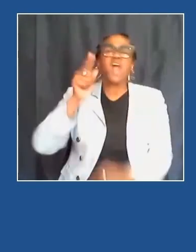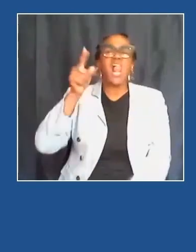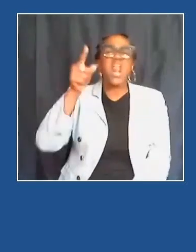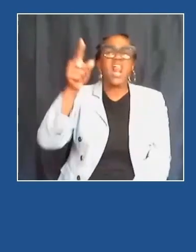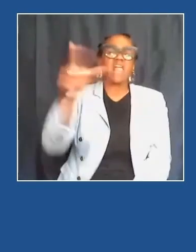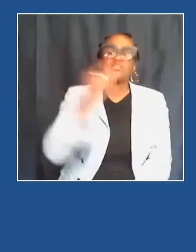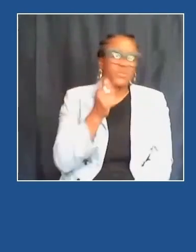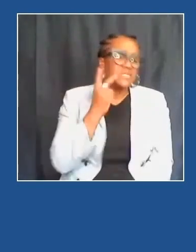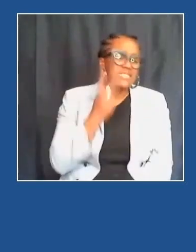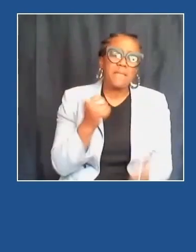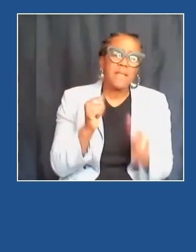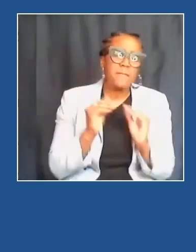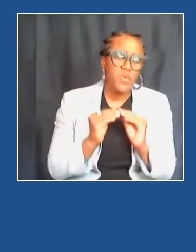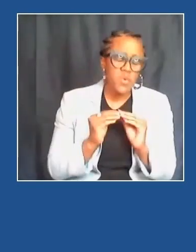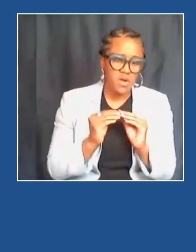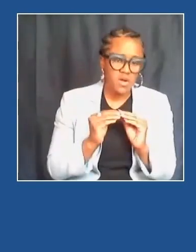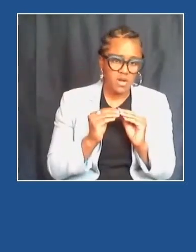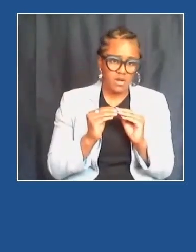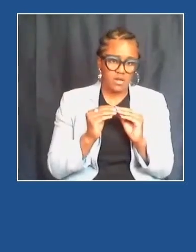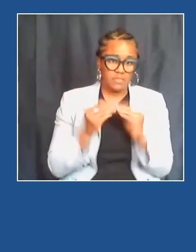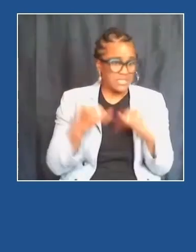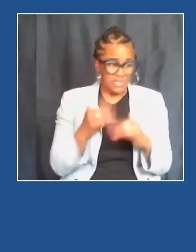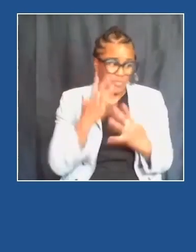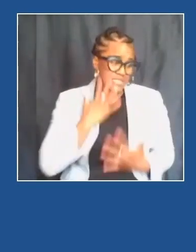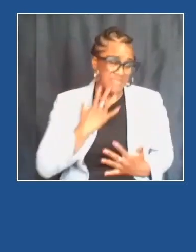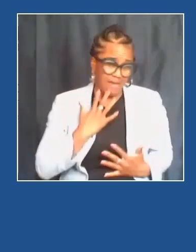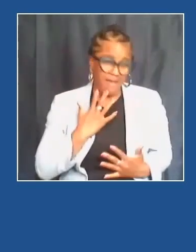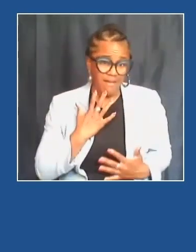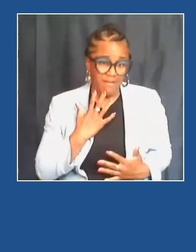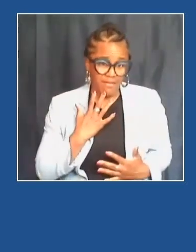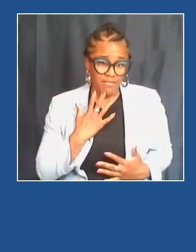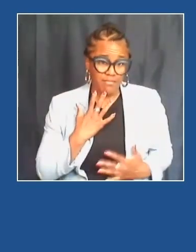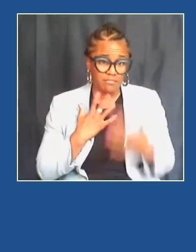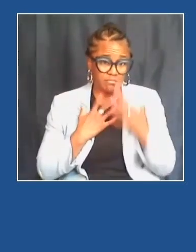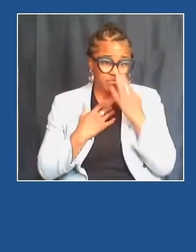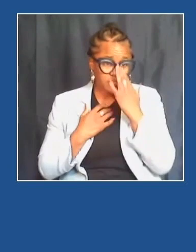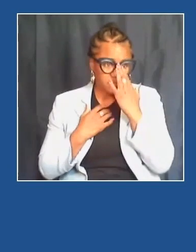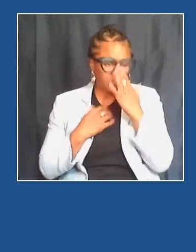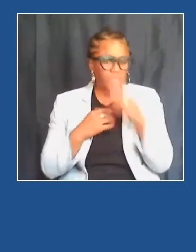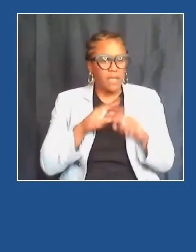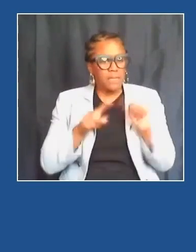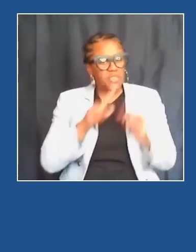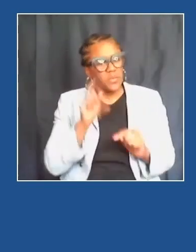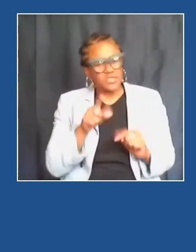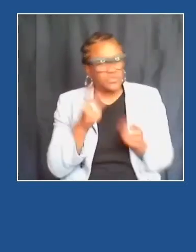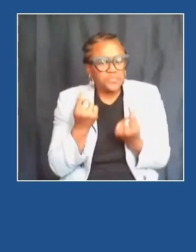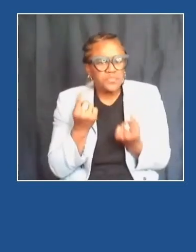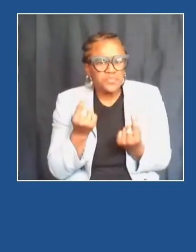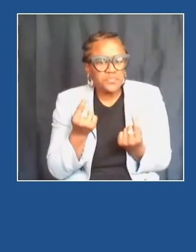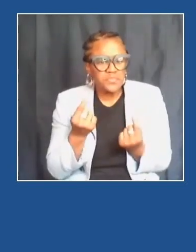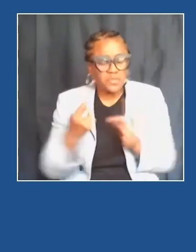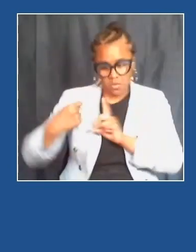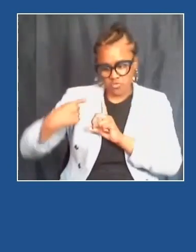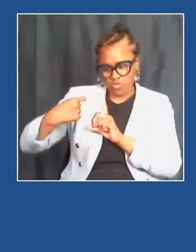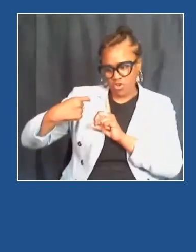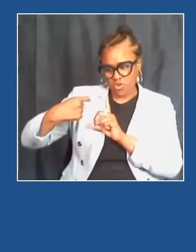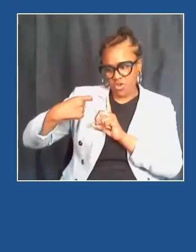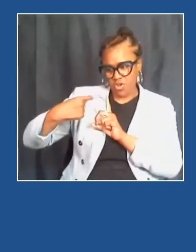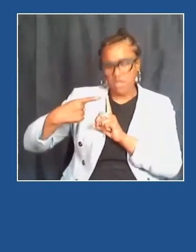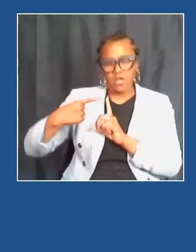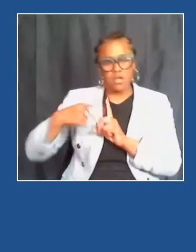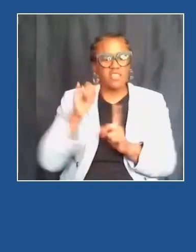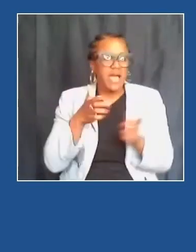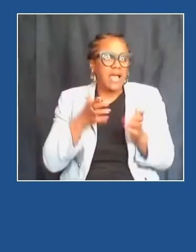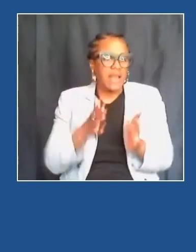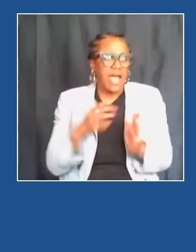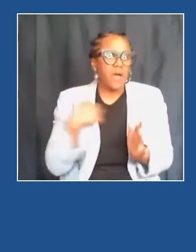them anymore. So that would still be sad. So the question is, what do we do when the cue is there? It's to allow